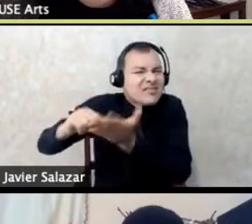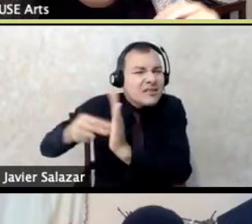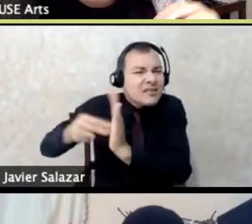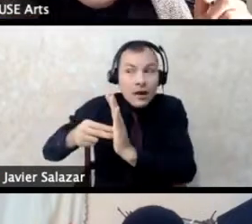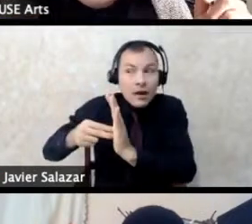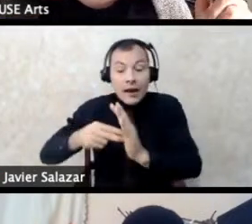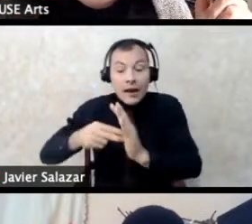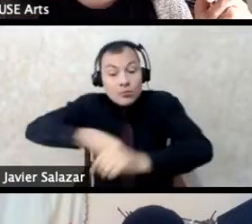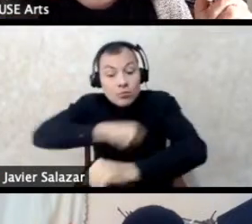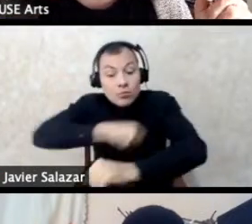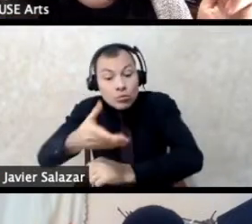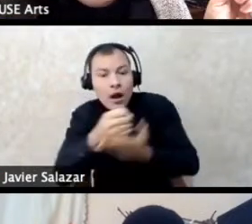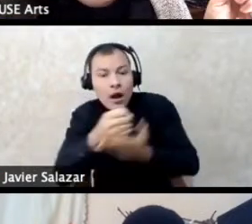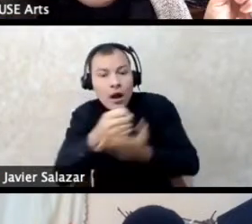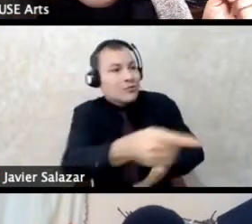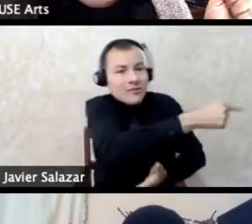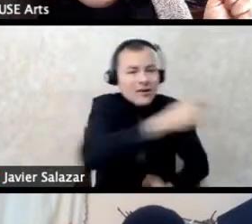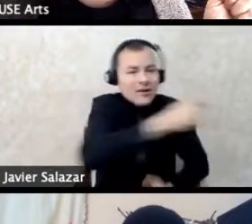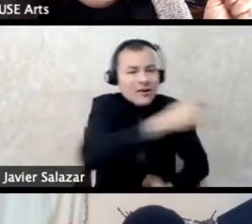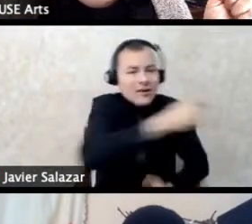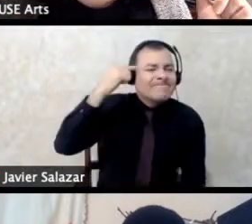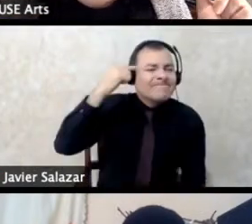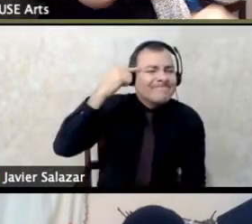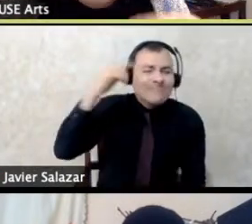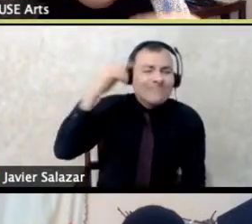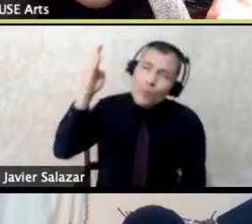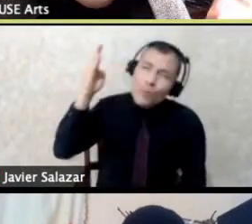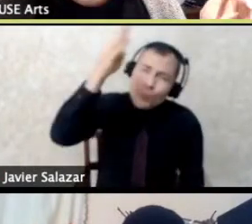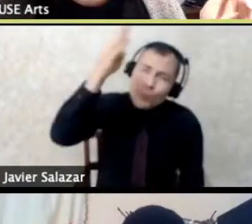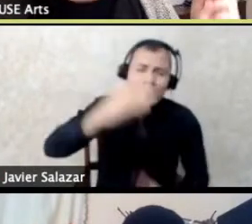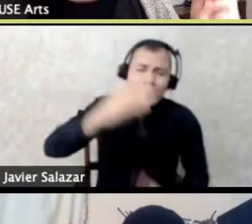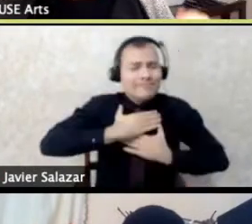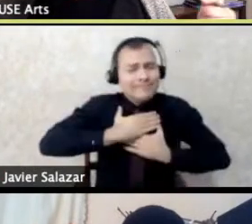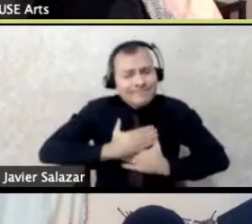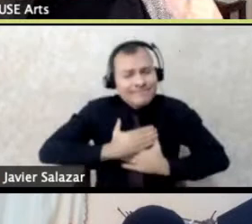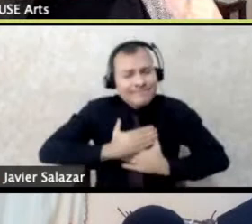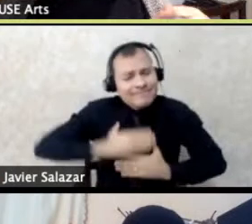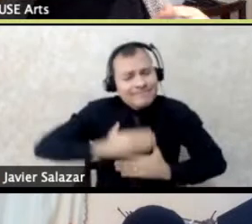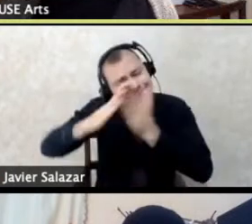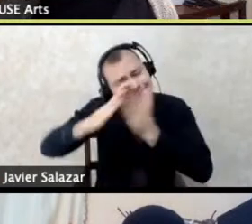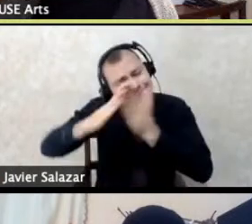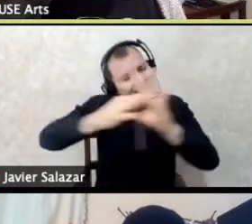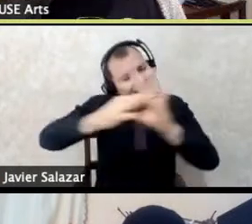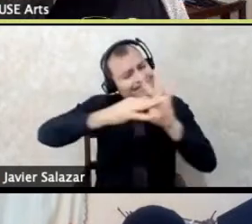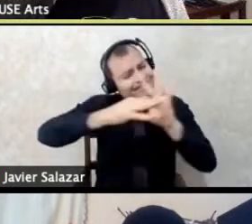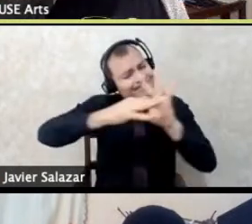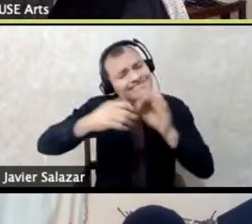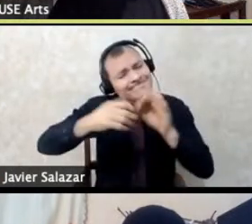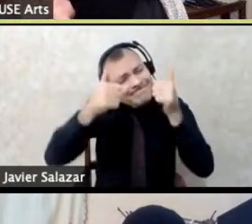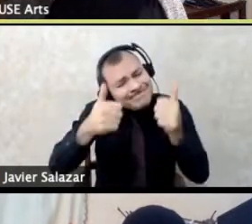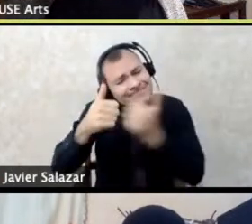Hope, which is an organization that they created and have done important work